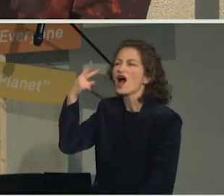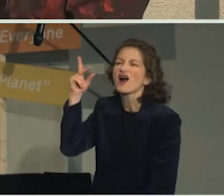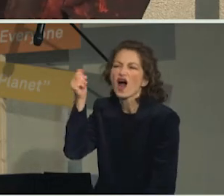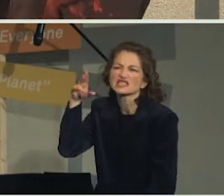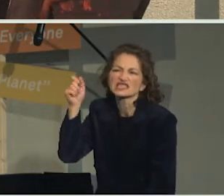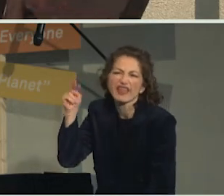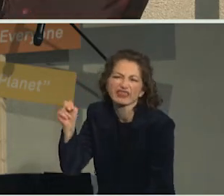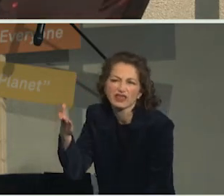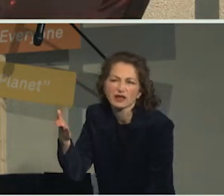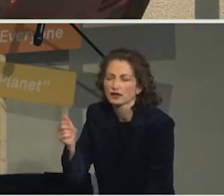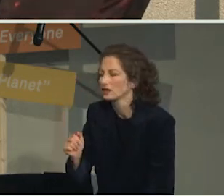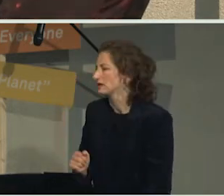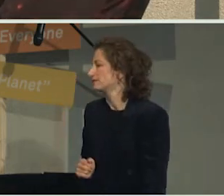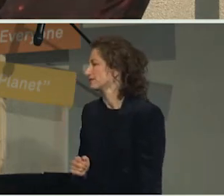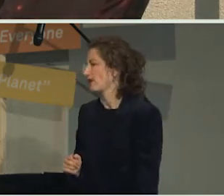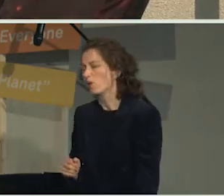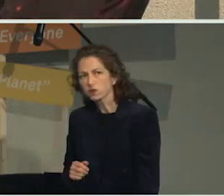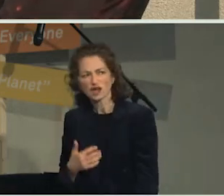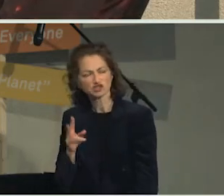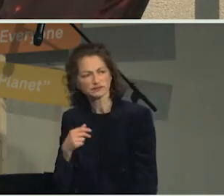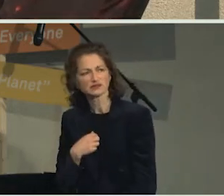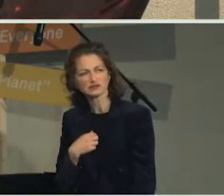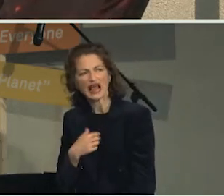yeah, well, fair enough. This cannot, please, not. Mm-hmm.